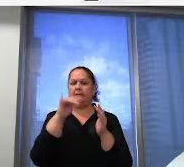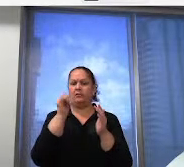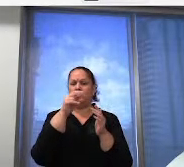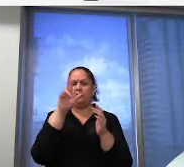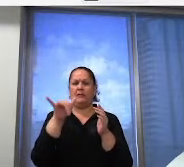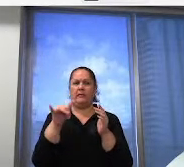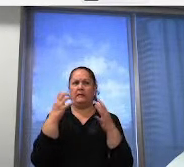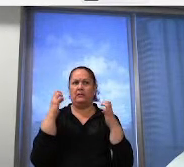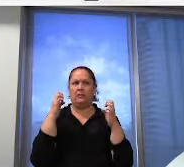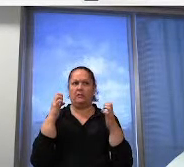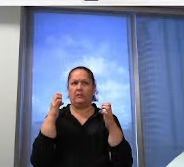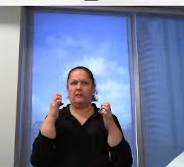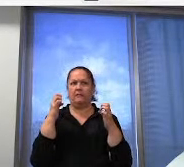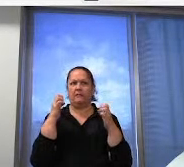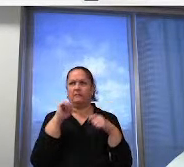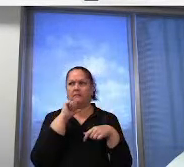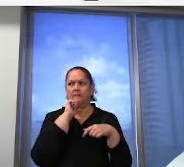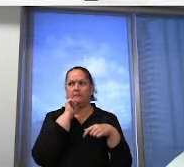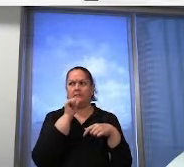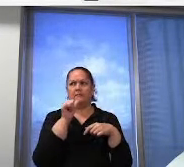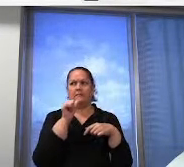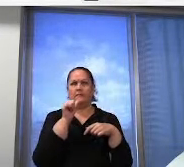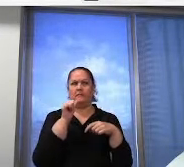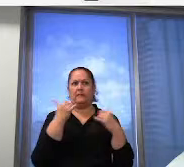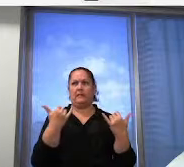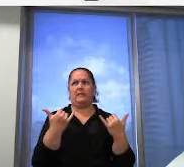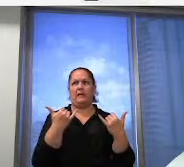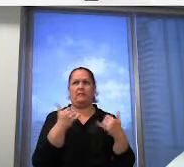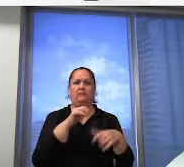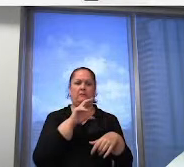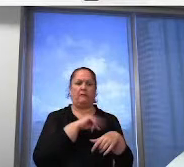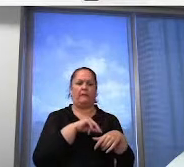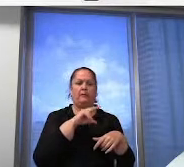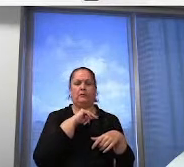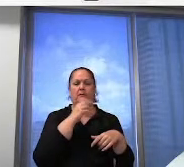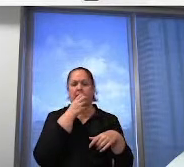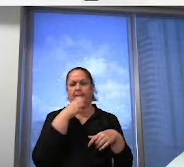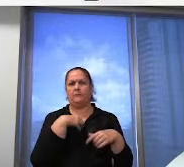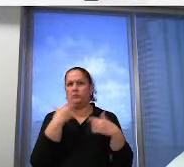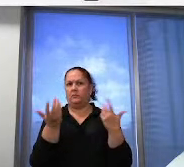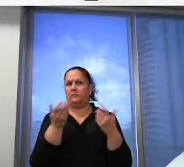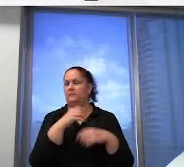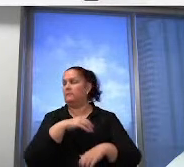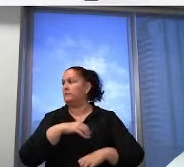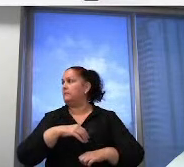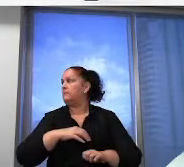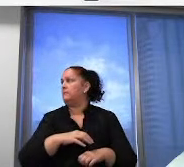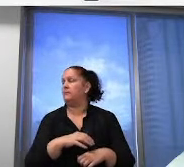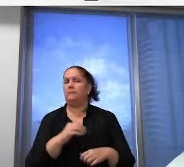work January instead of November and December